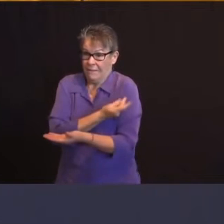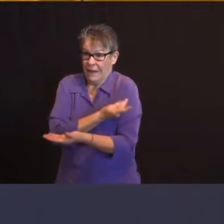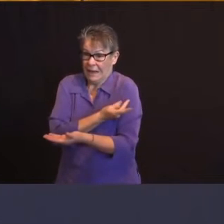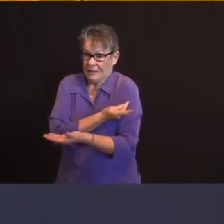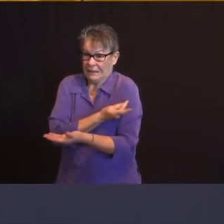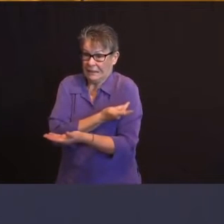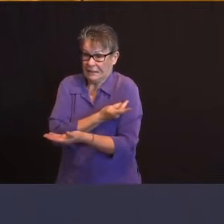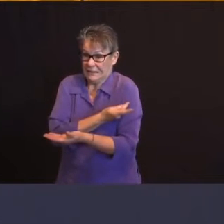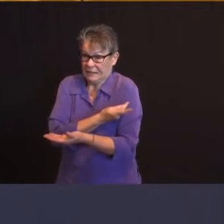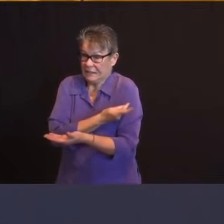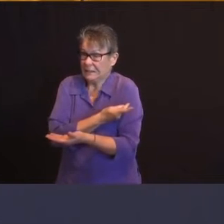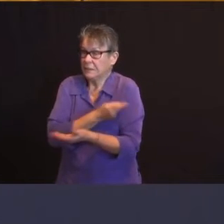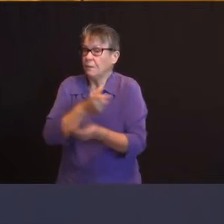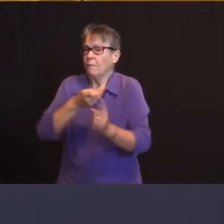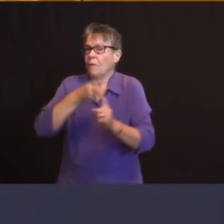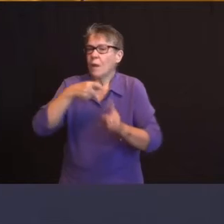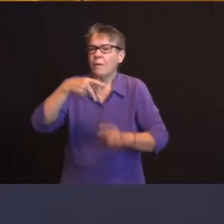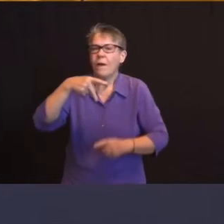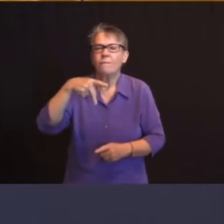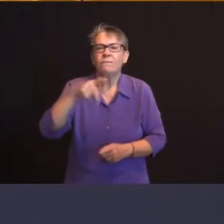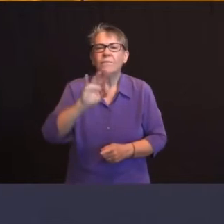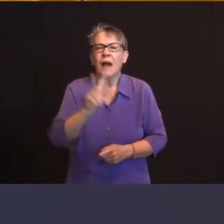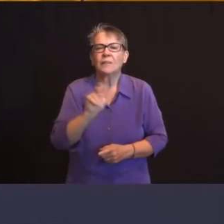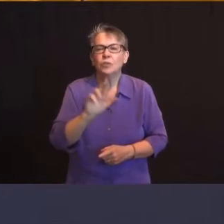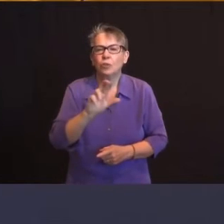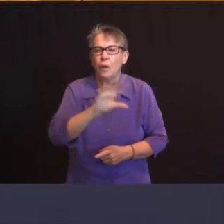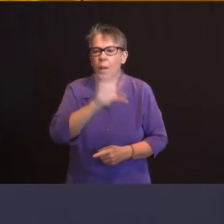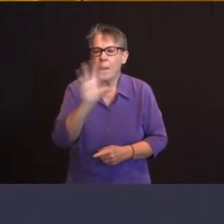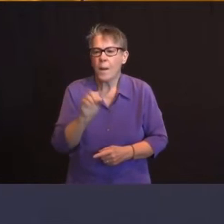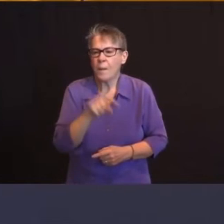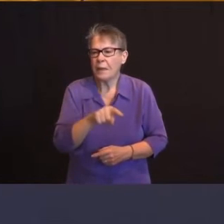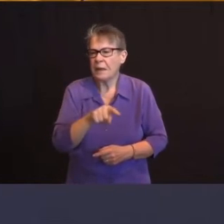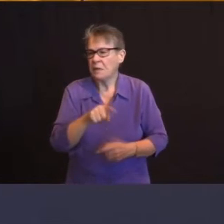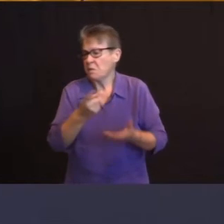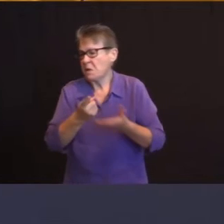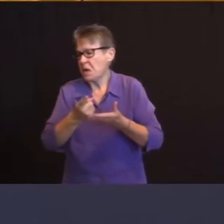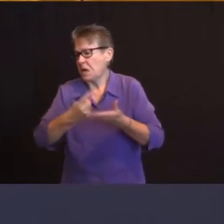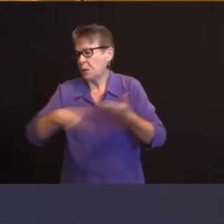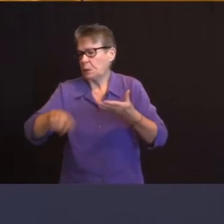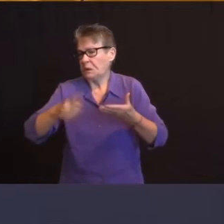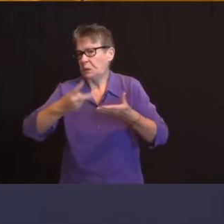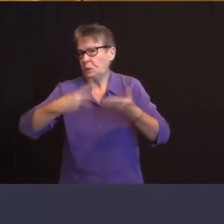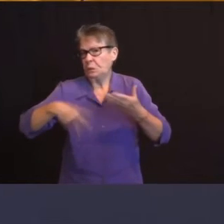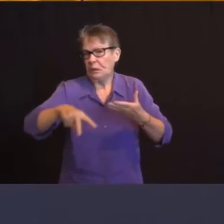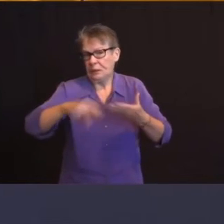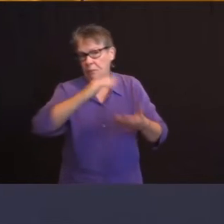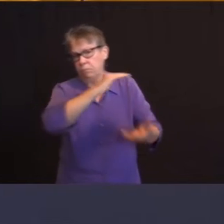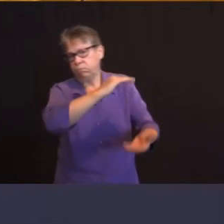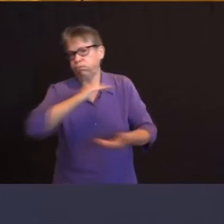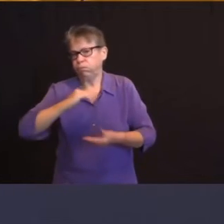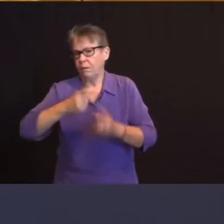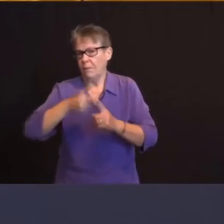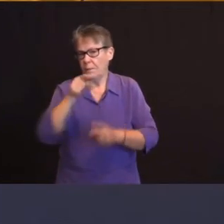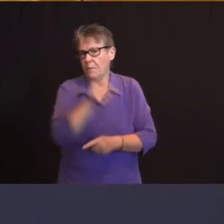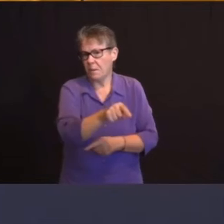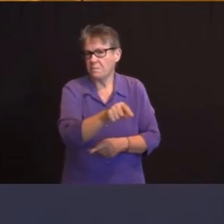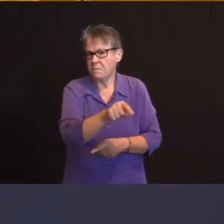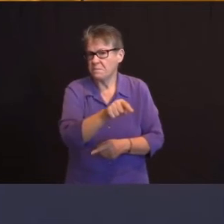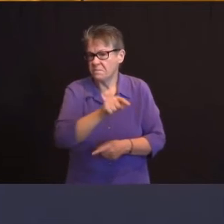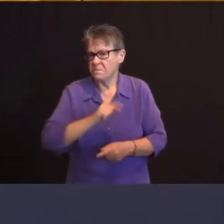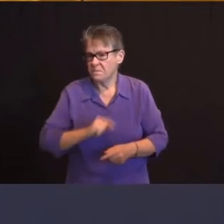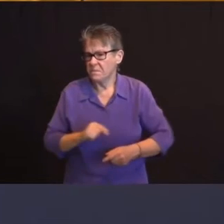by plus or minus a week from today. And the 1A groups are split between healthcare